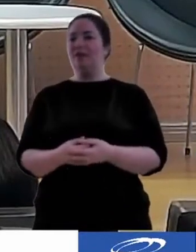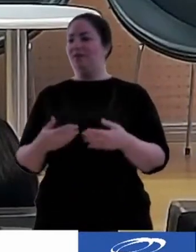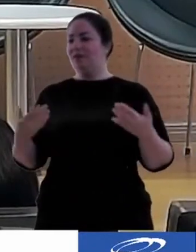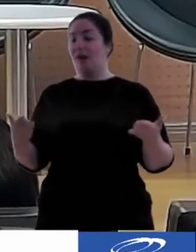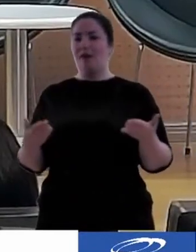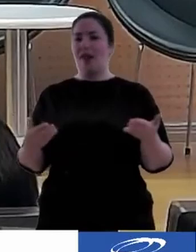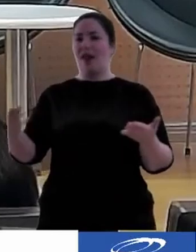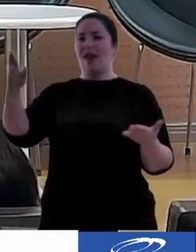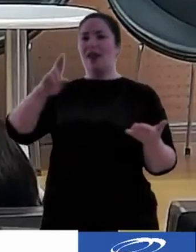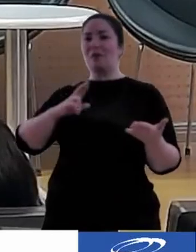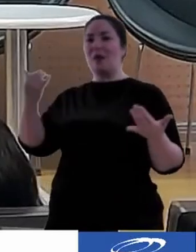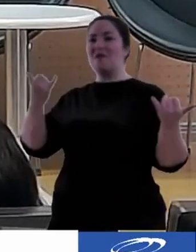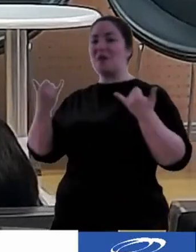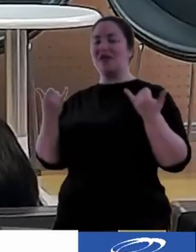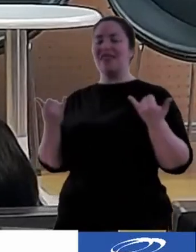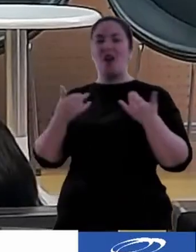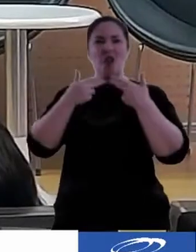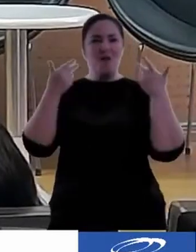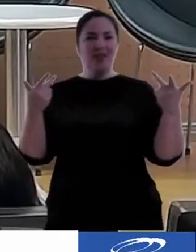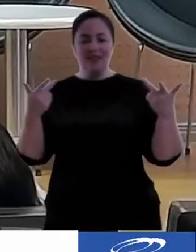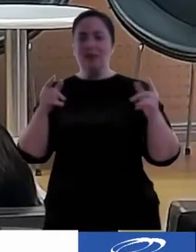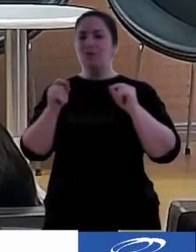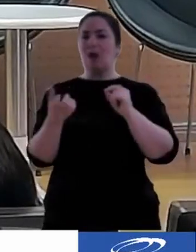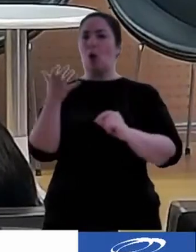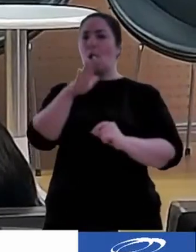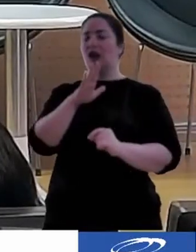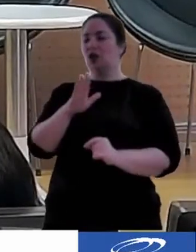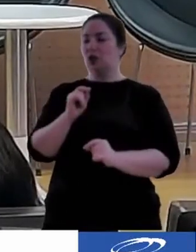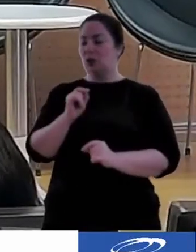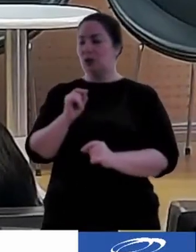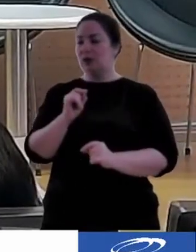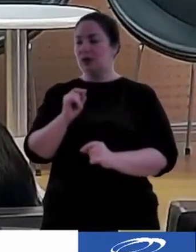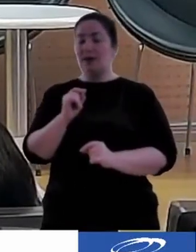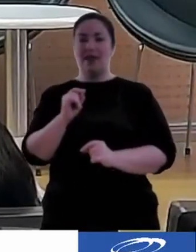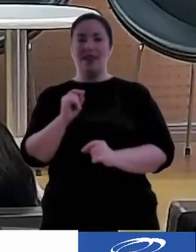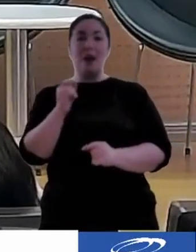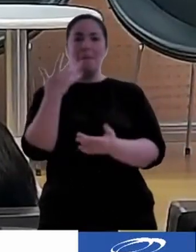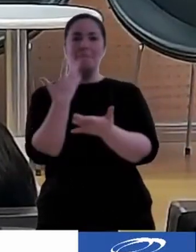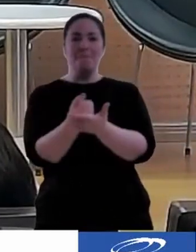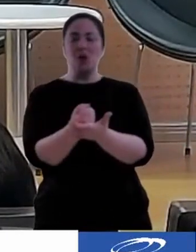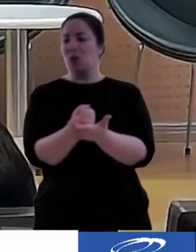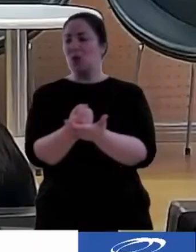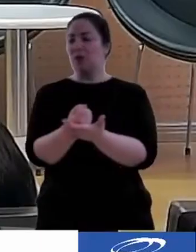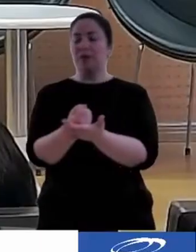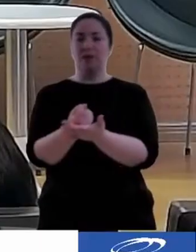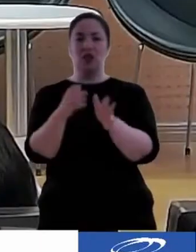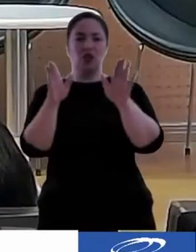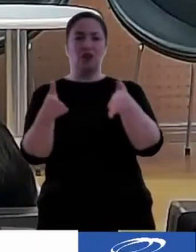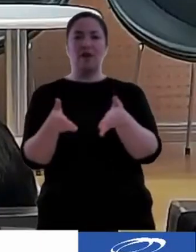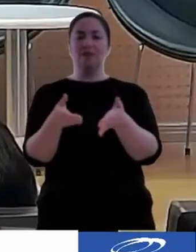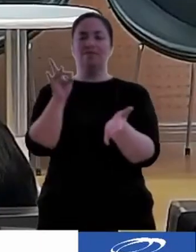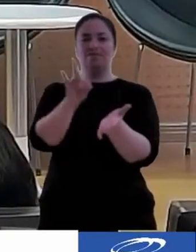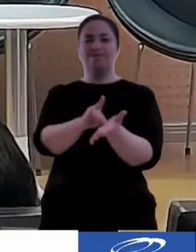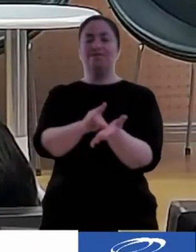informação em primeiríssima mão. O artigo do Consenso Unificado acabou de ser aprovado na New England. Foi aprovado da semana